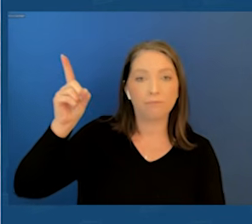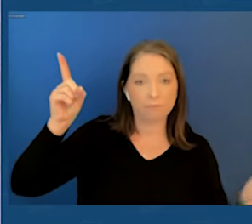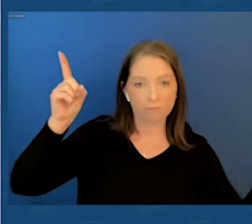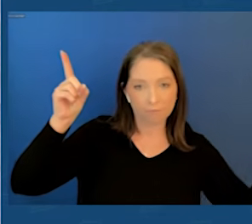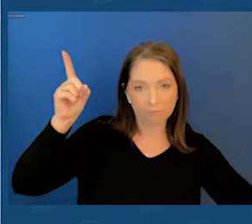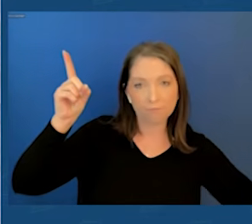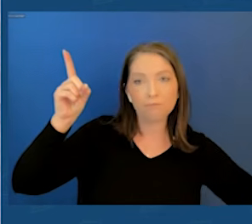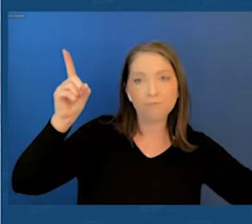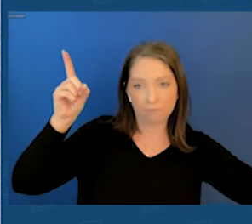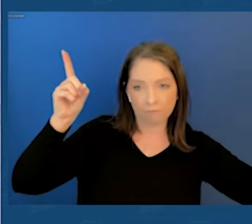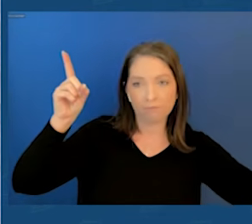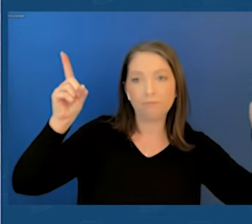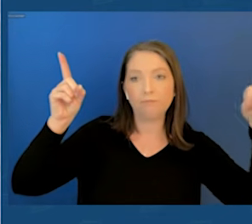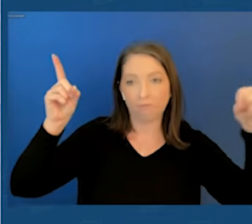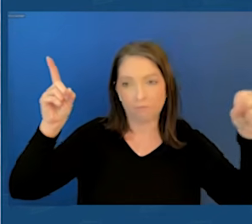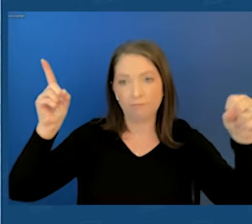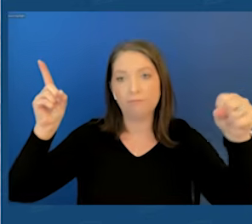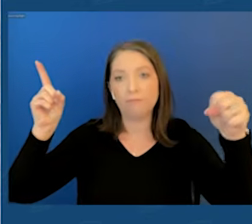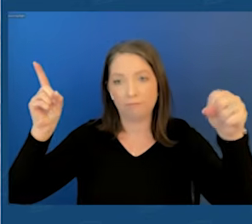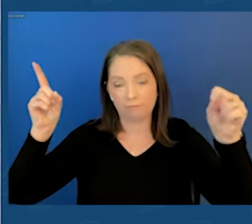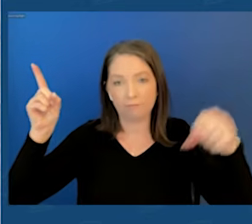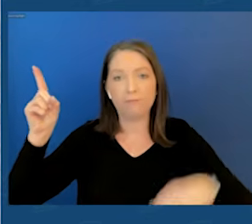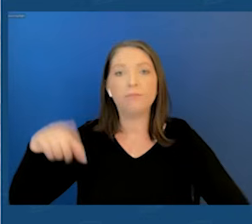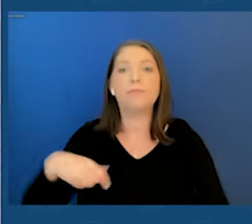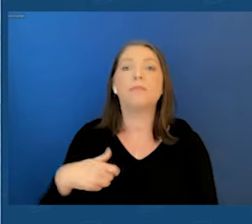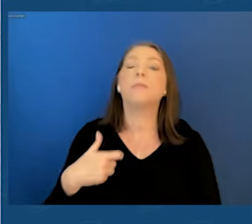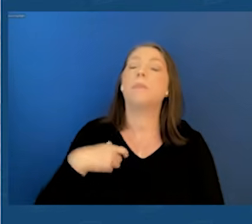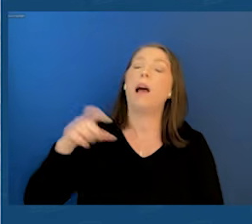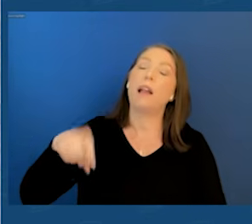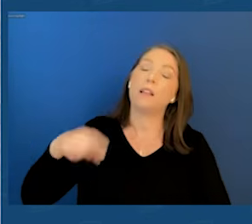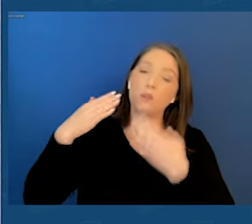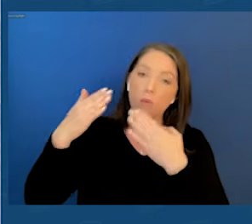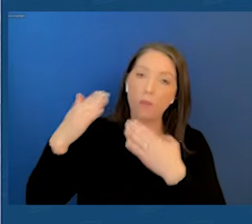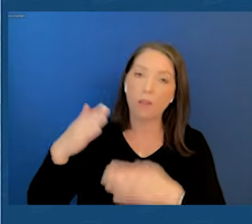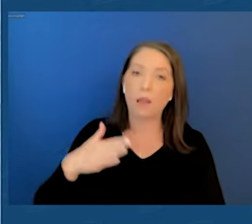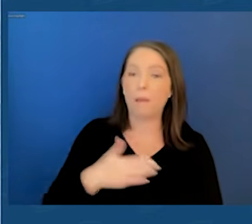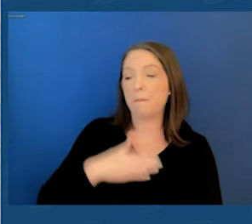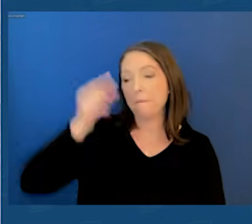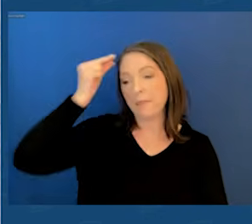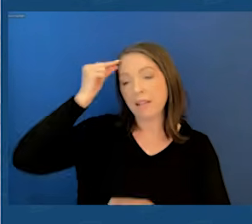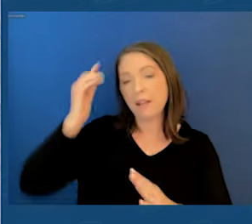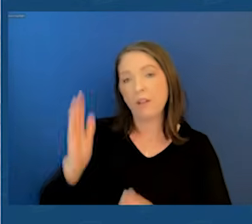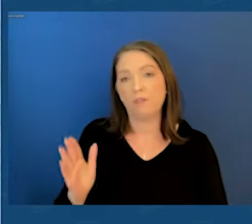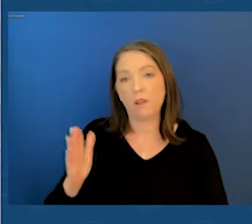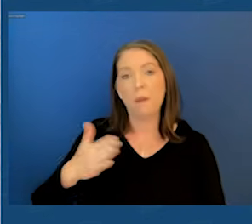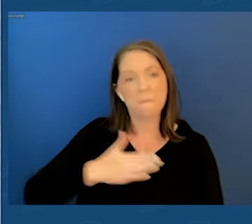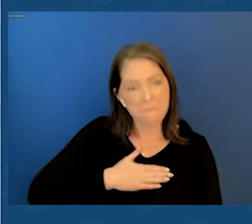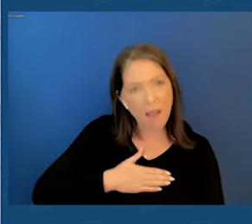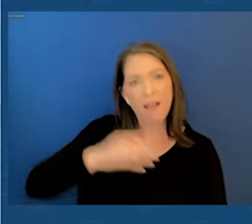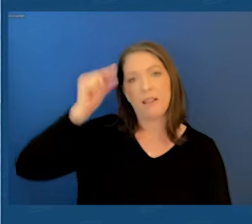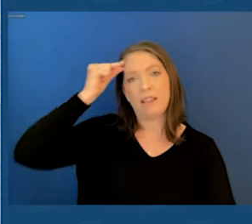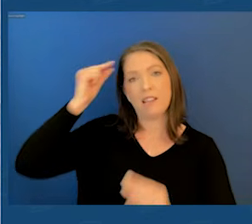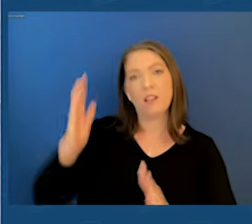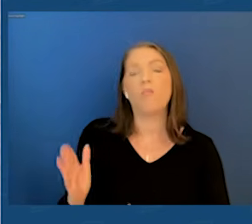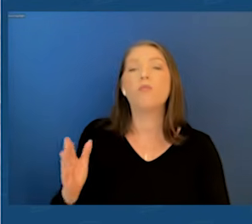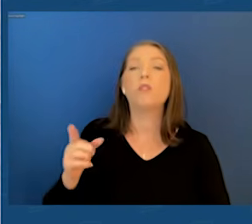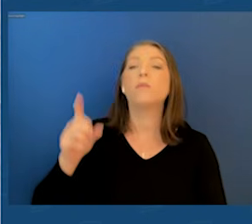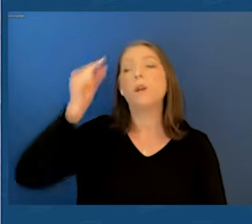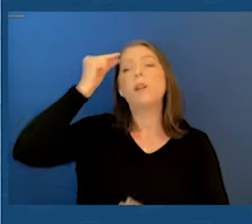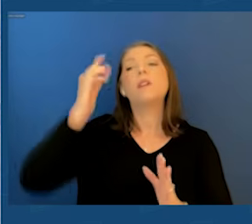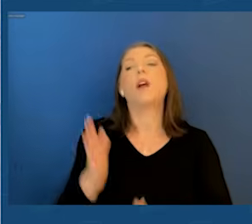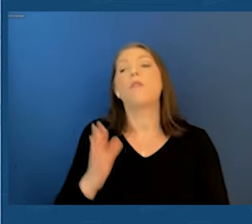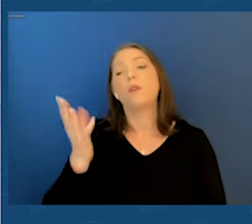remiss if I didn't thank my governor. And Governor, let me tell you